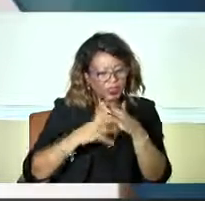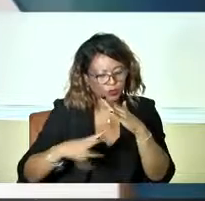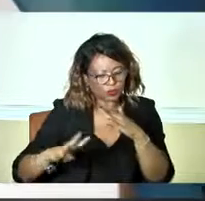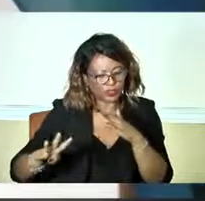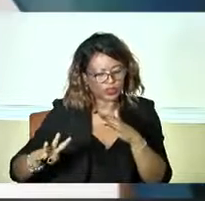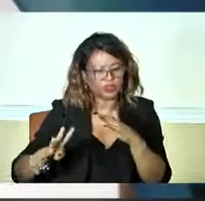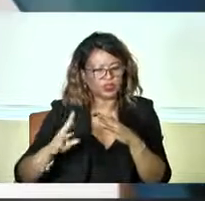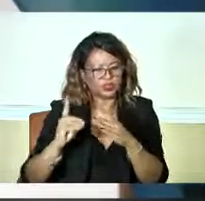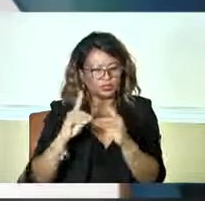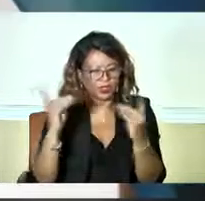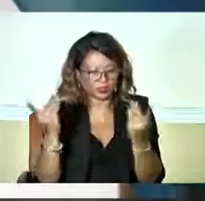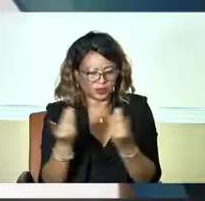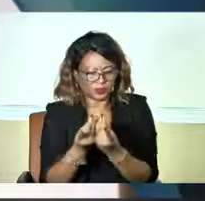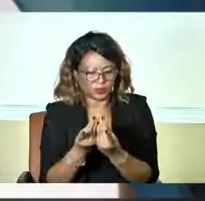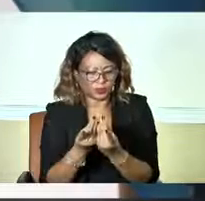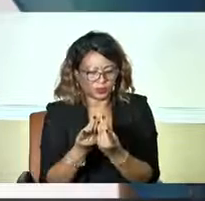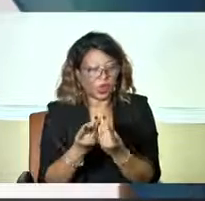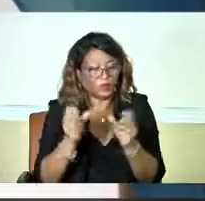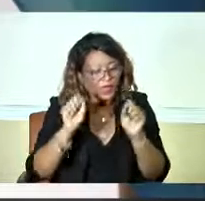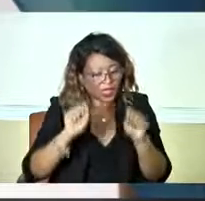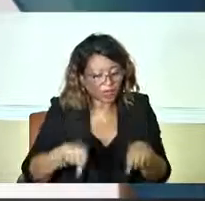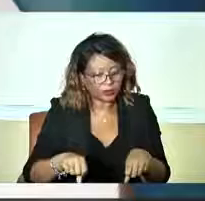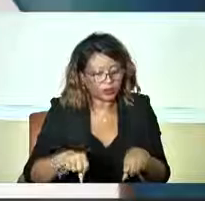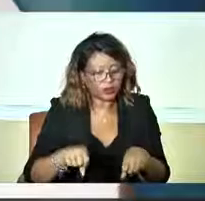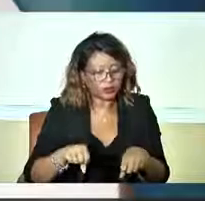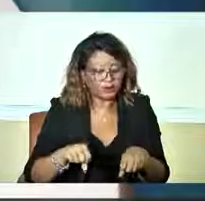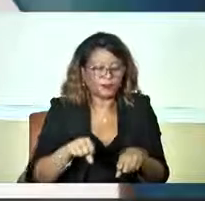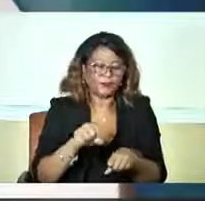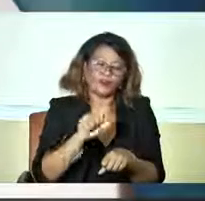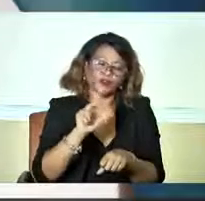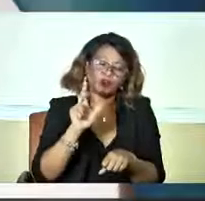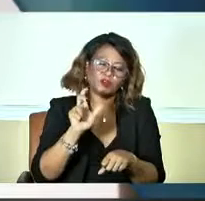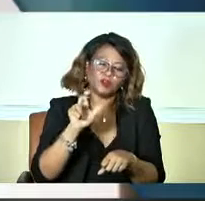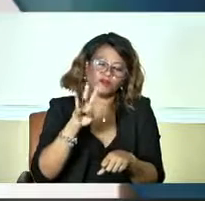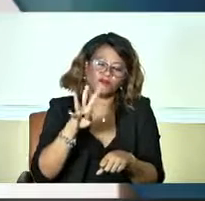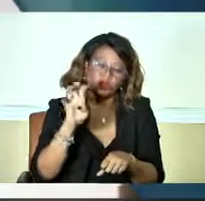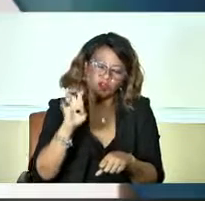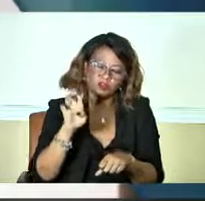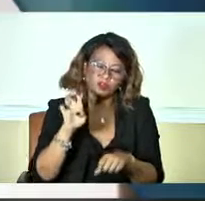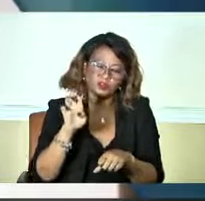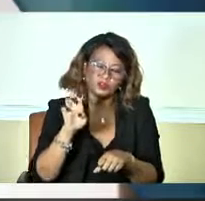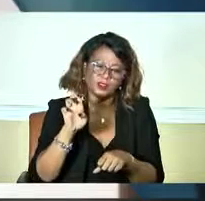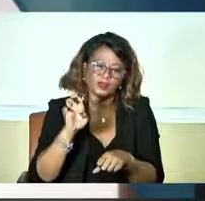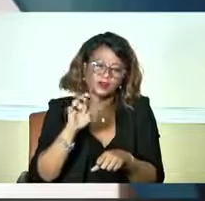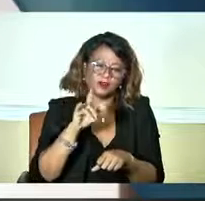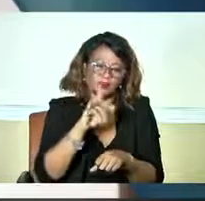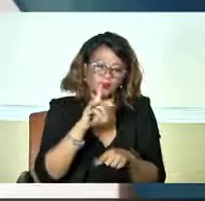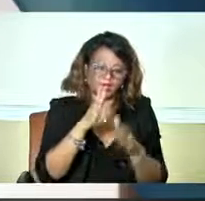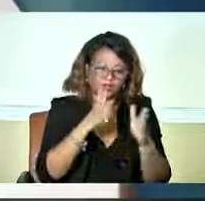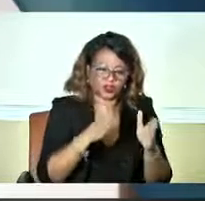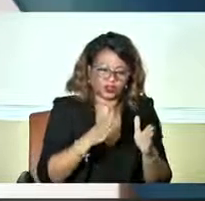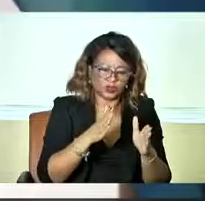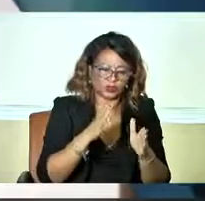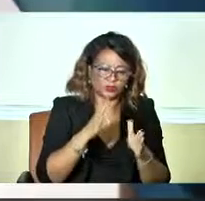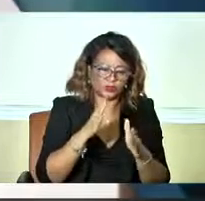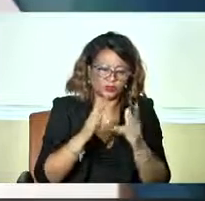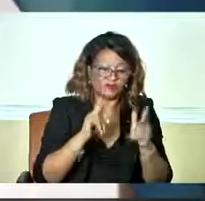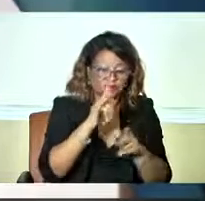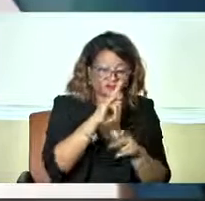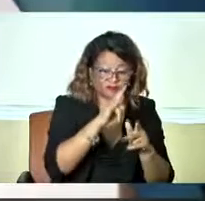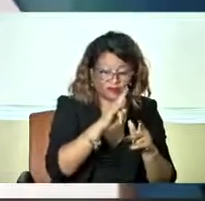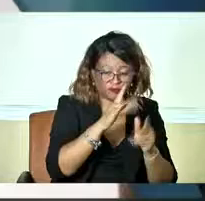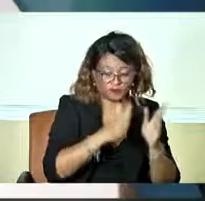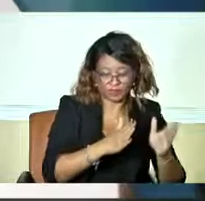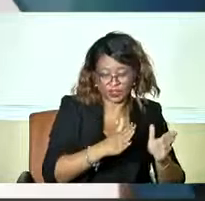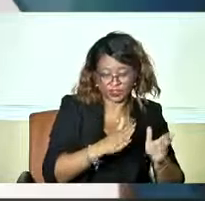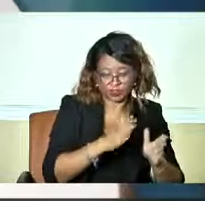department, and it will be able to accommodate 300 to 400 passengers per hour. It is